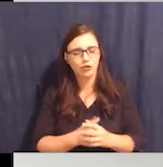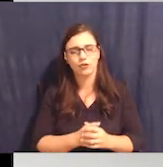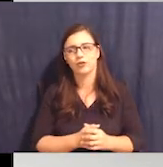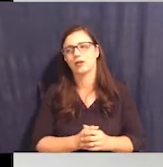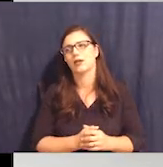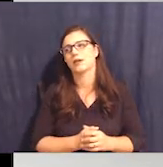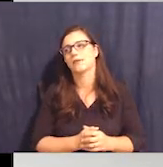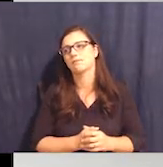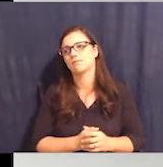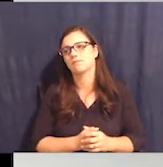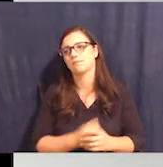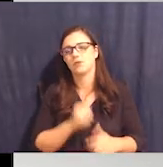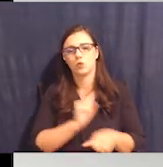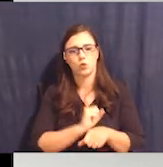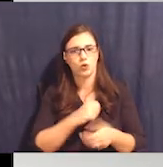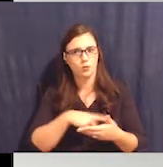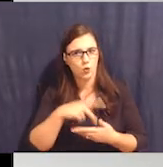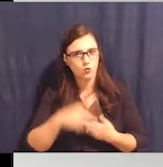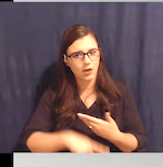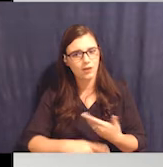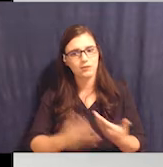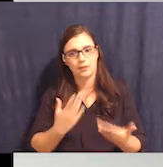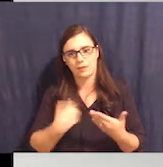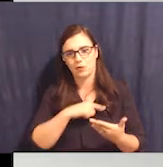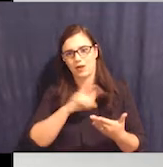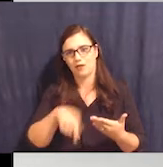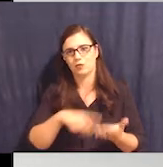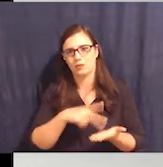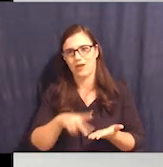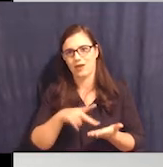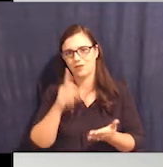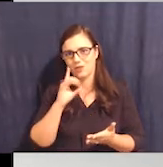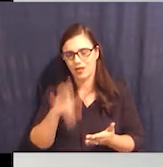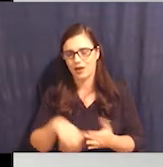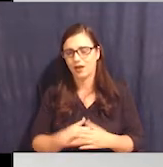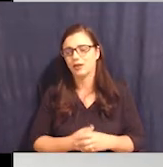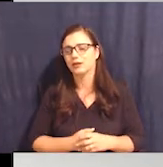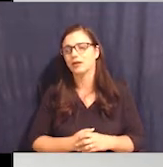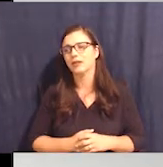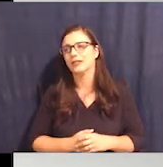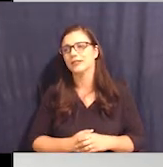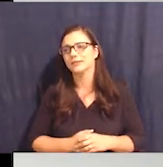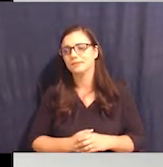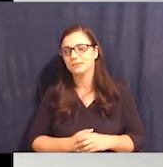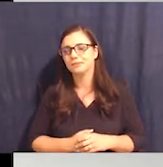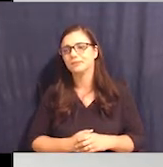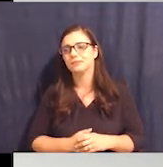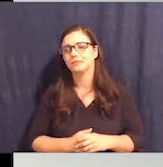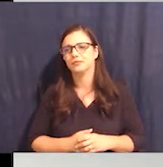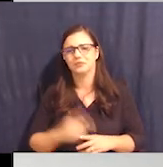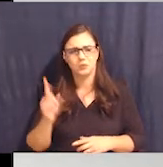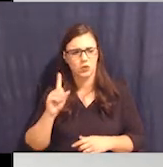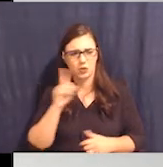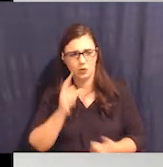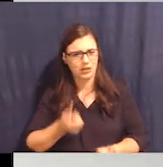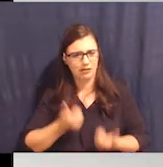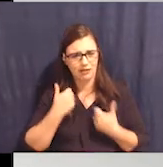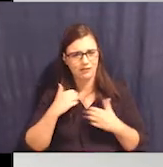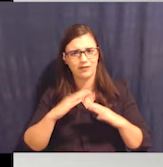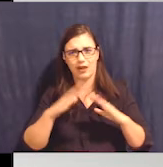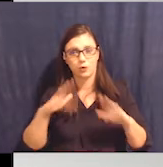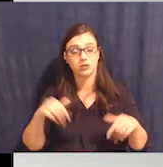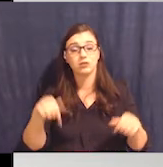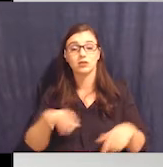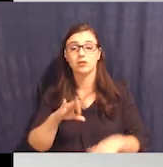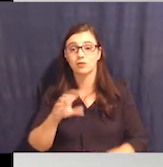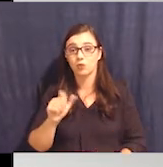caregivers and even work programs we may have to pay for. And where are they going to